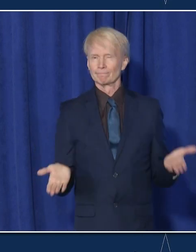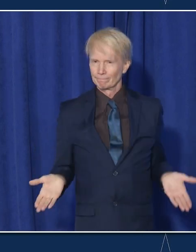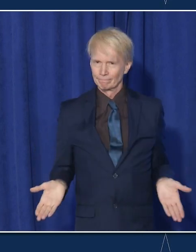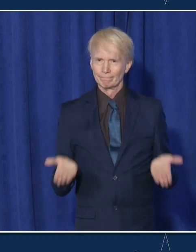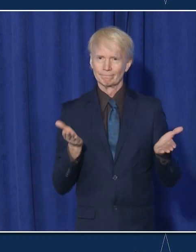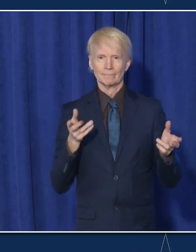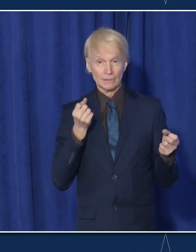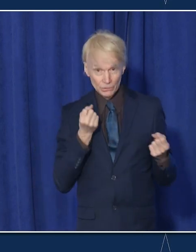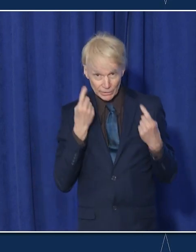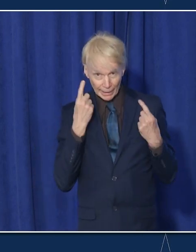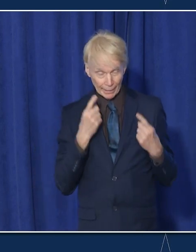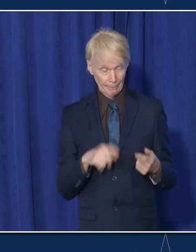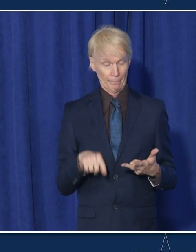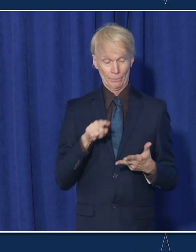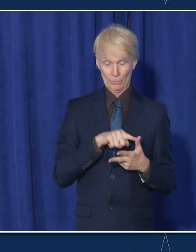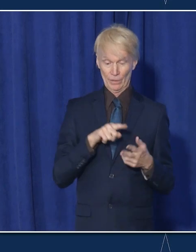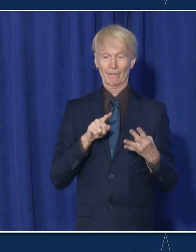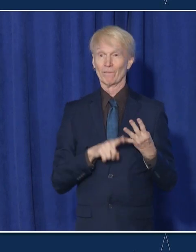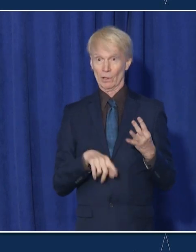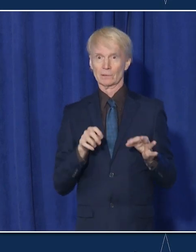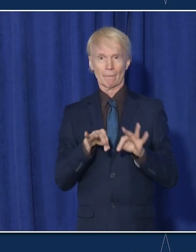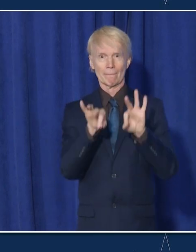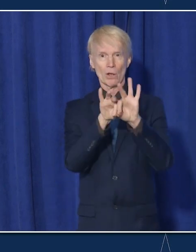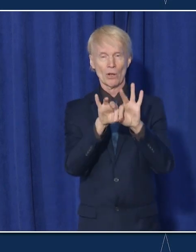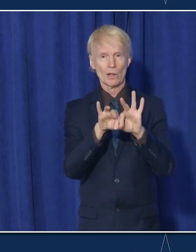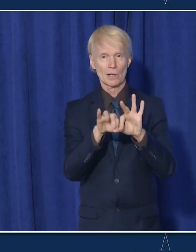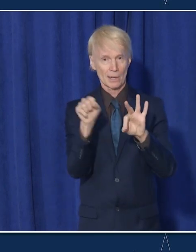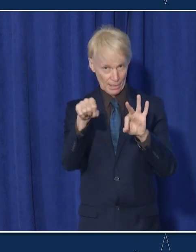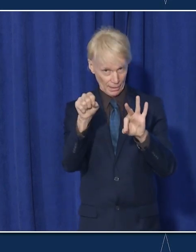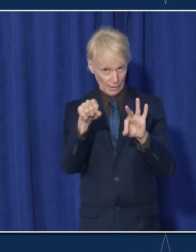hearing that getting a booster is important, but